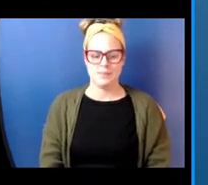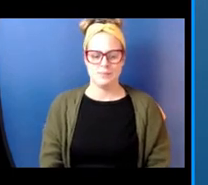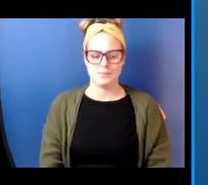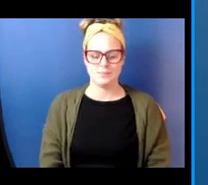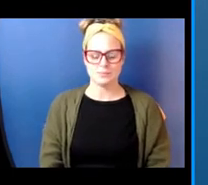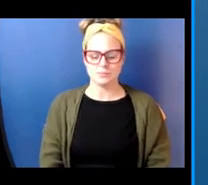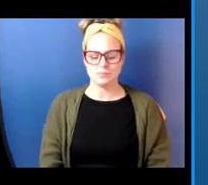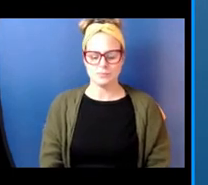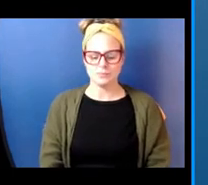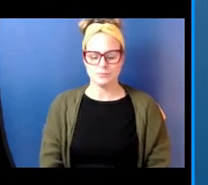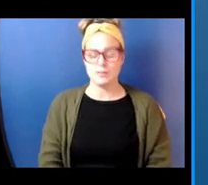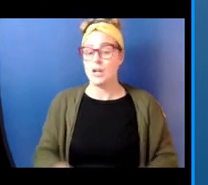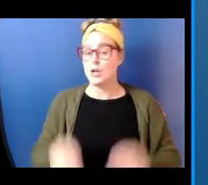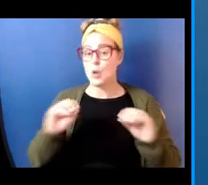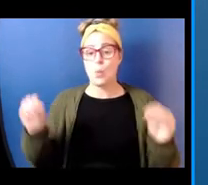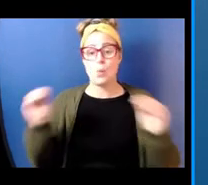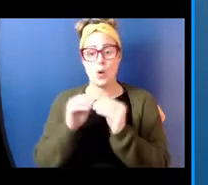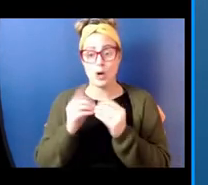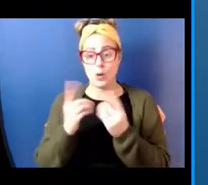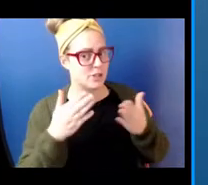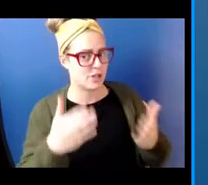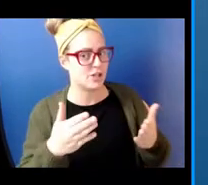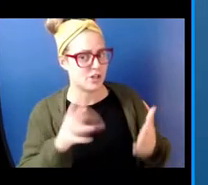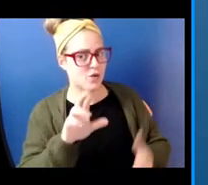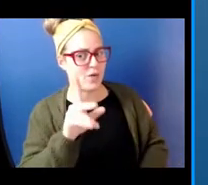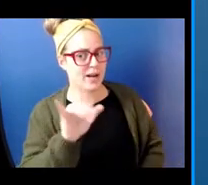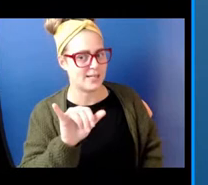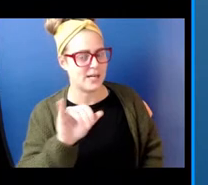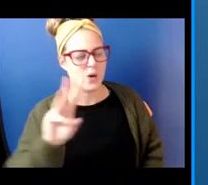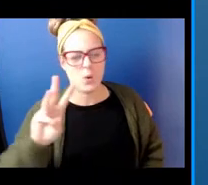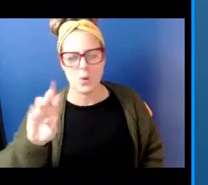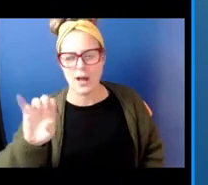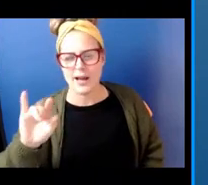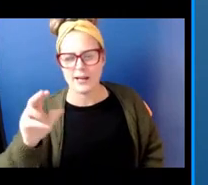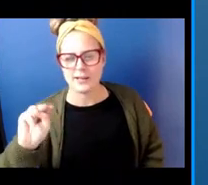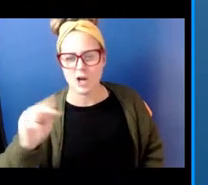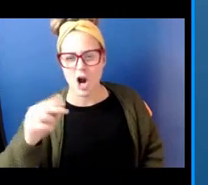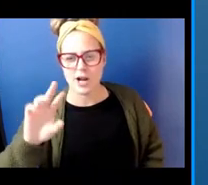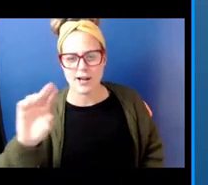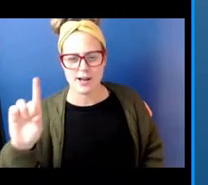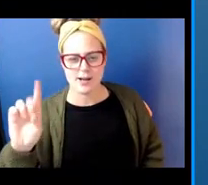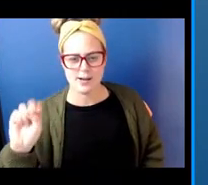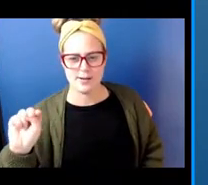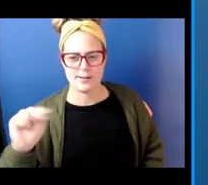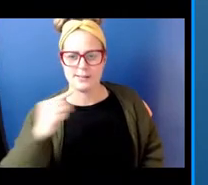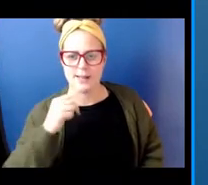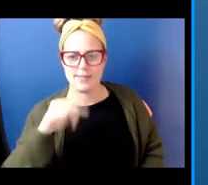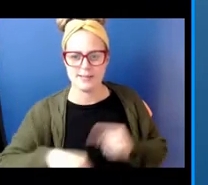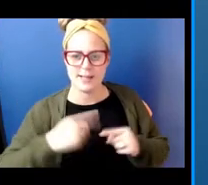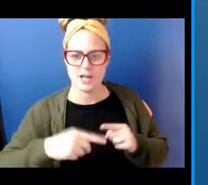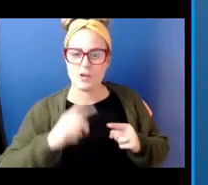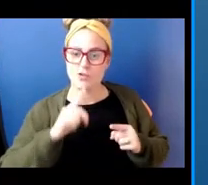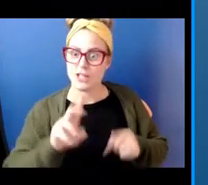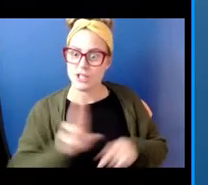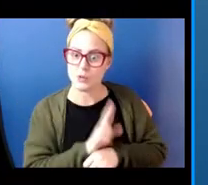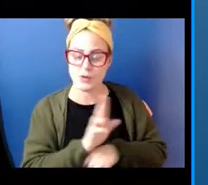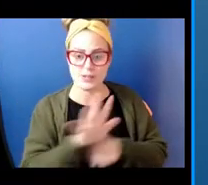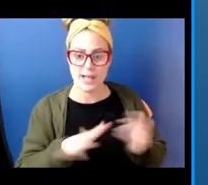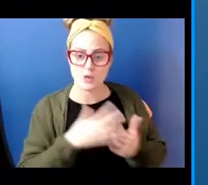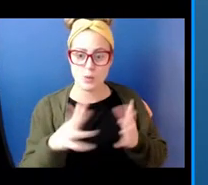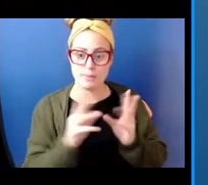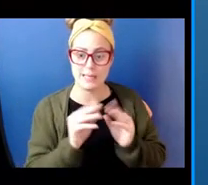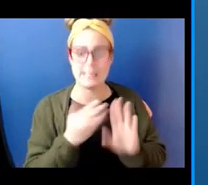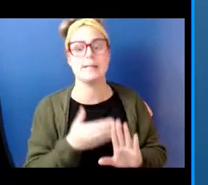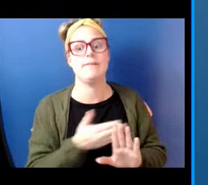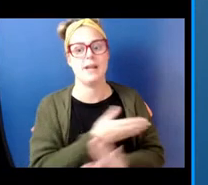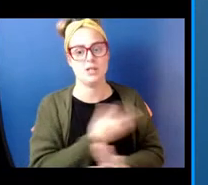to know if we have no further questions I want to oops this cycle which was very useful to actually schedule the meetings well in advance because we